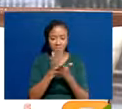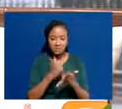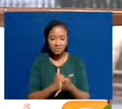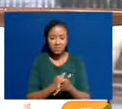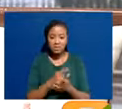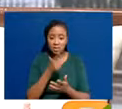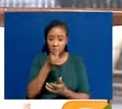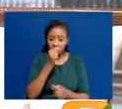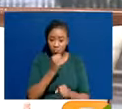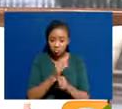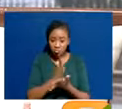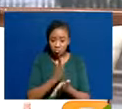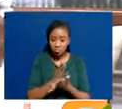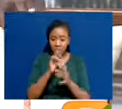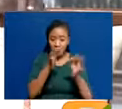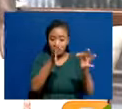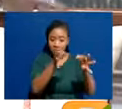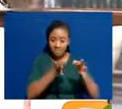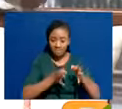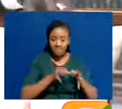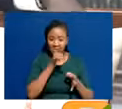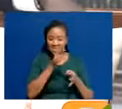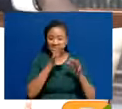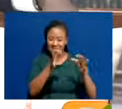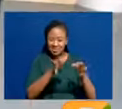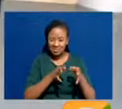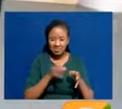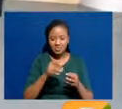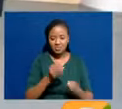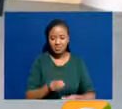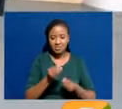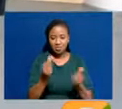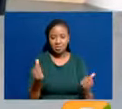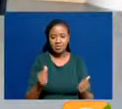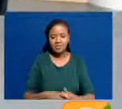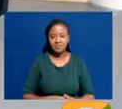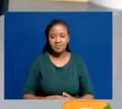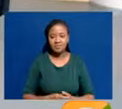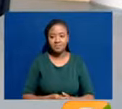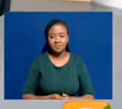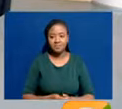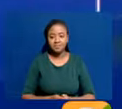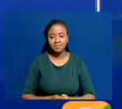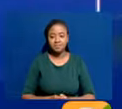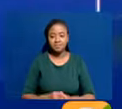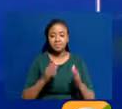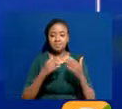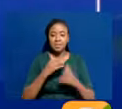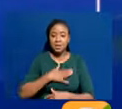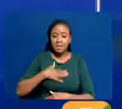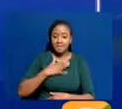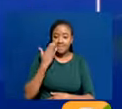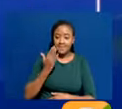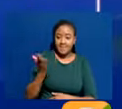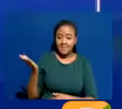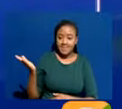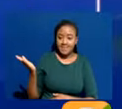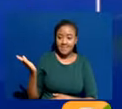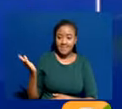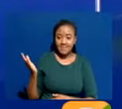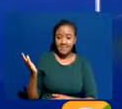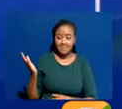for your staff. That accountability is what leads to ghost workers. Absolutely. Yeah. G. Morocco says, kindly ask Sakaja to talk to